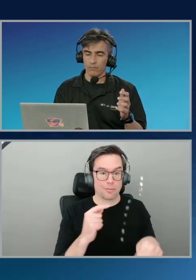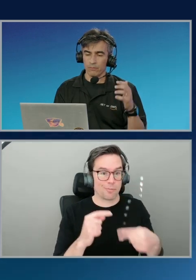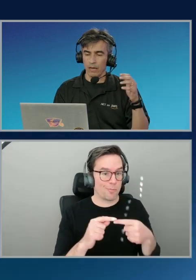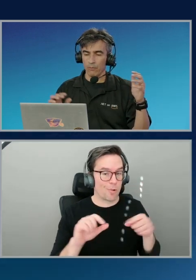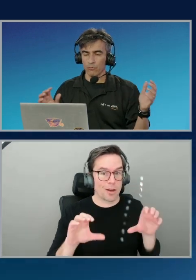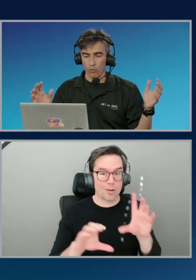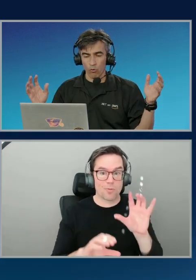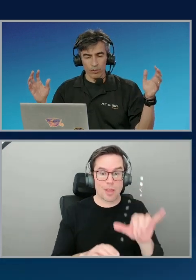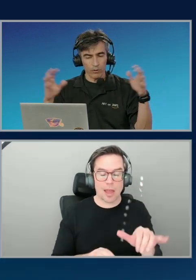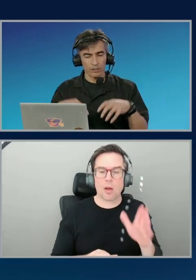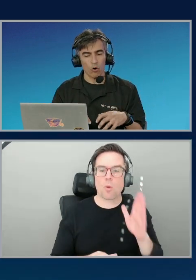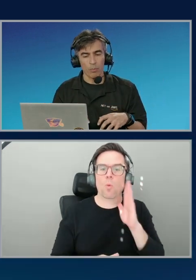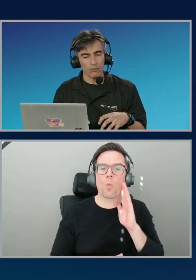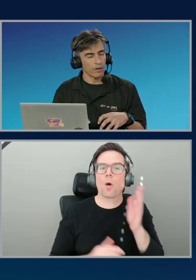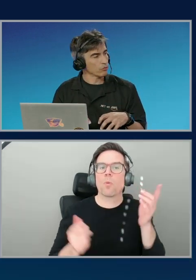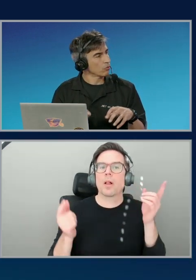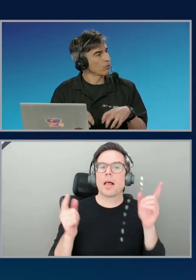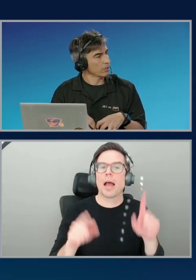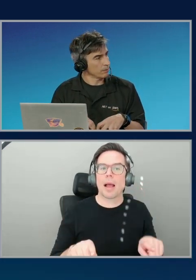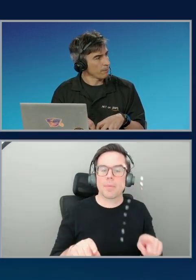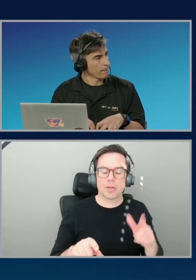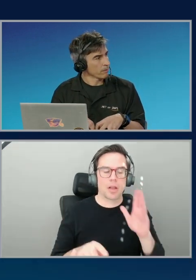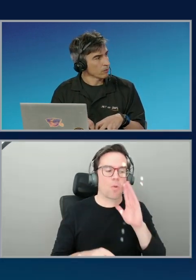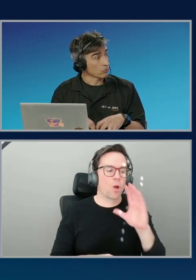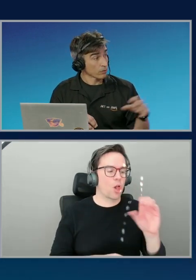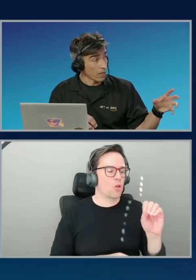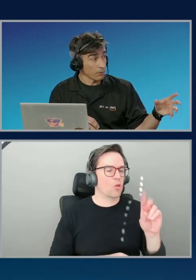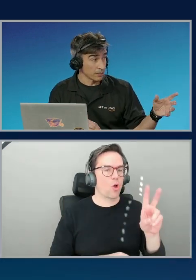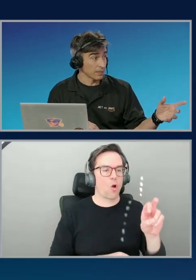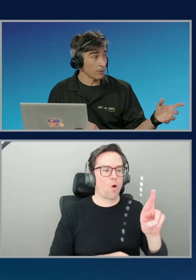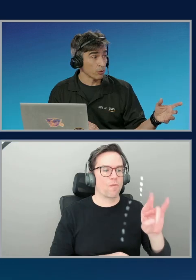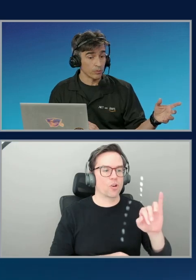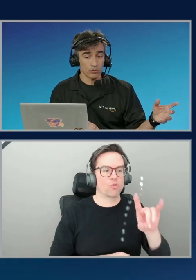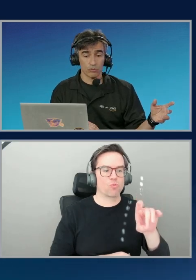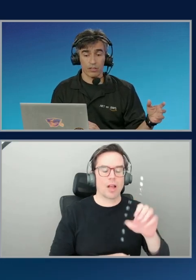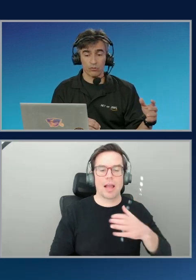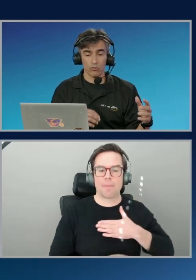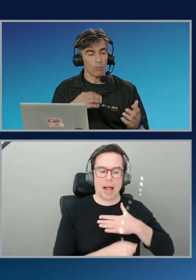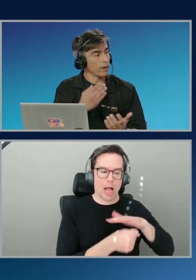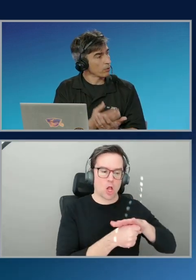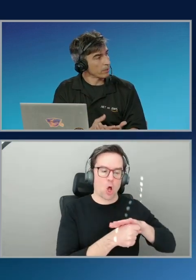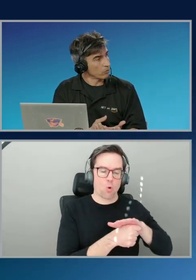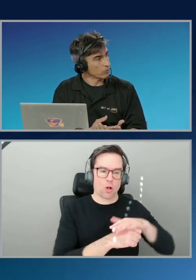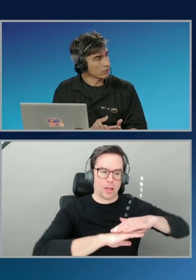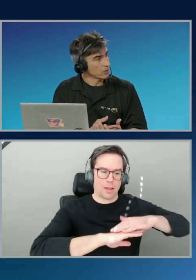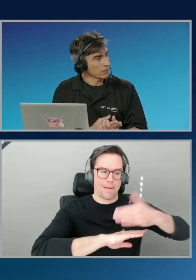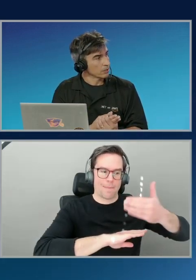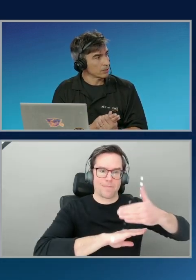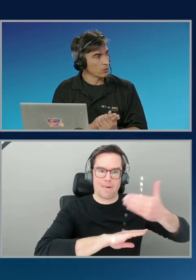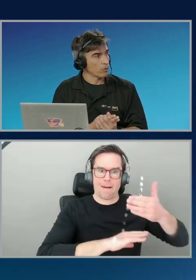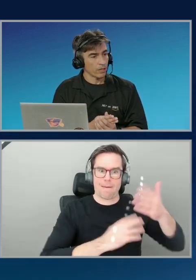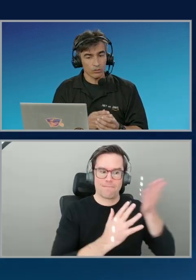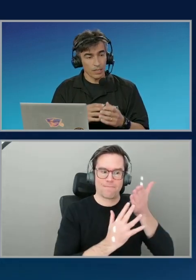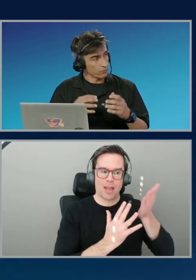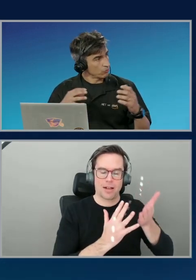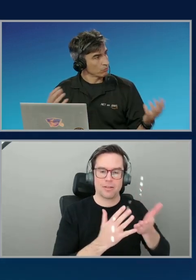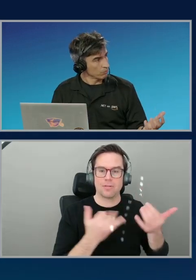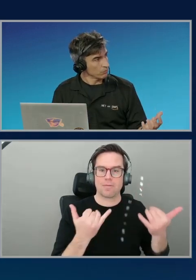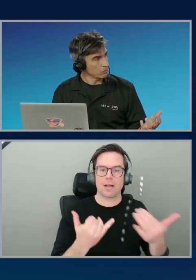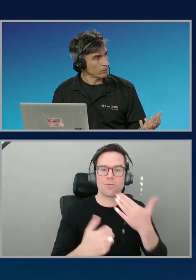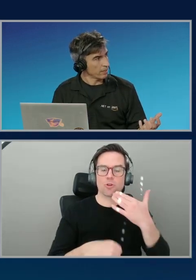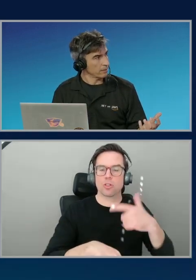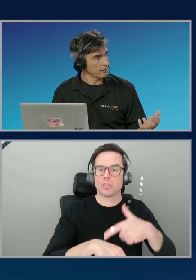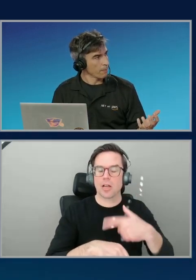I will overwrite all my files locally. So now it is a time for me to try to compile my code, see what else I have